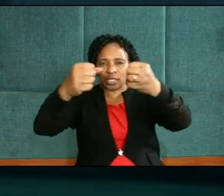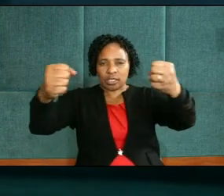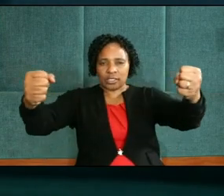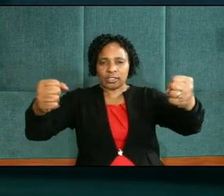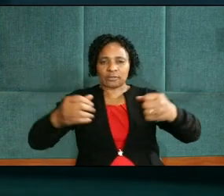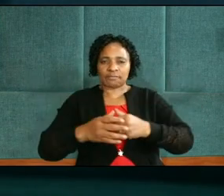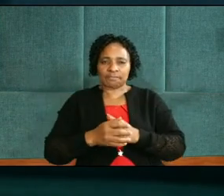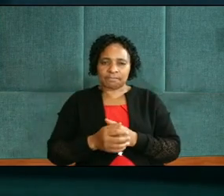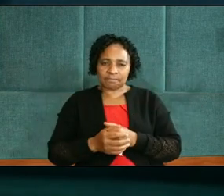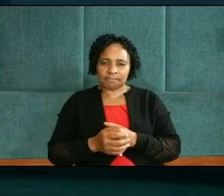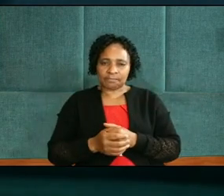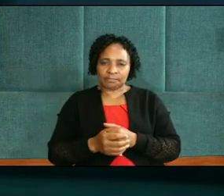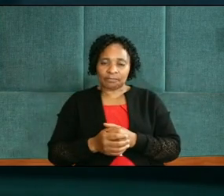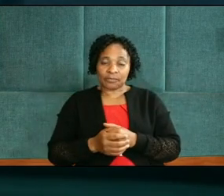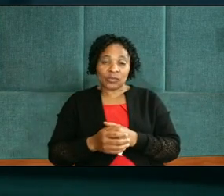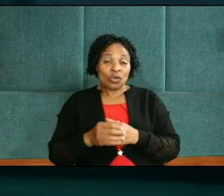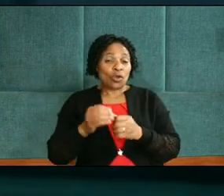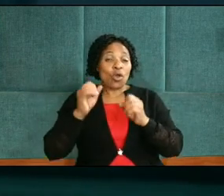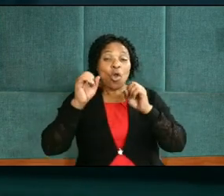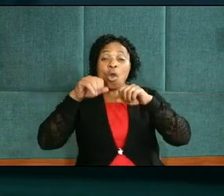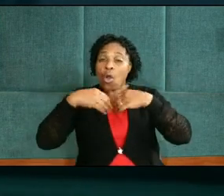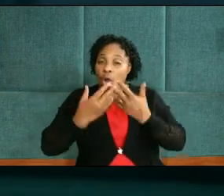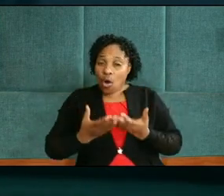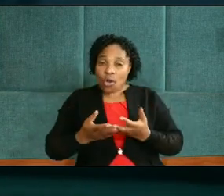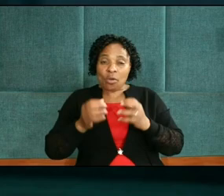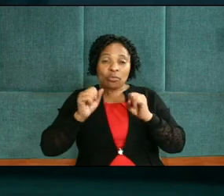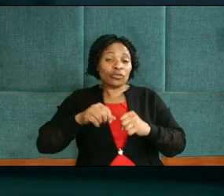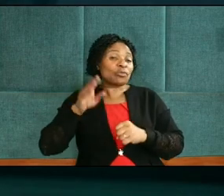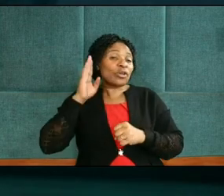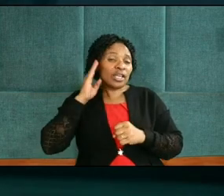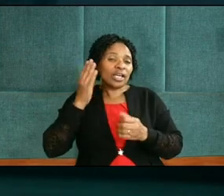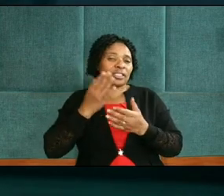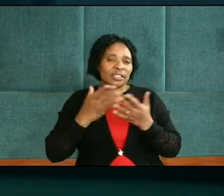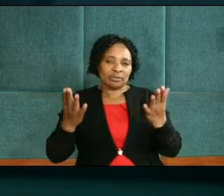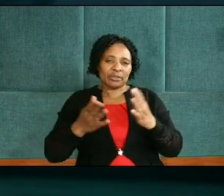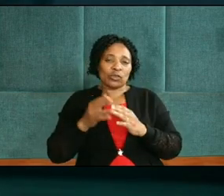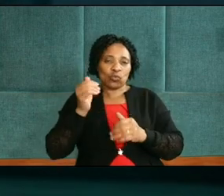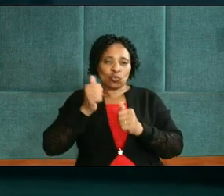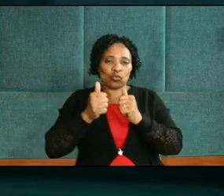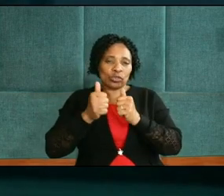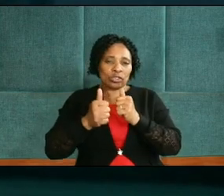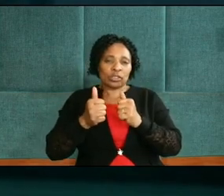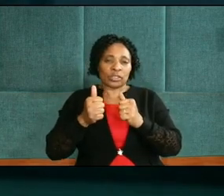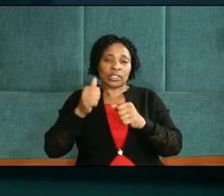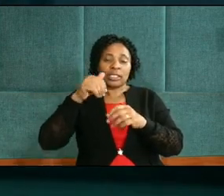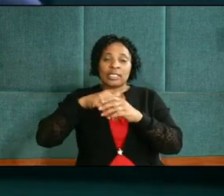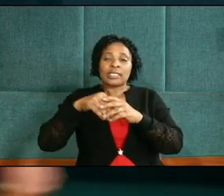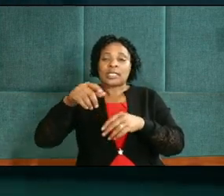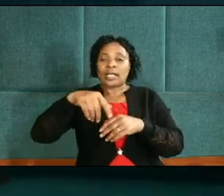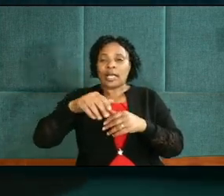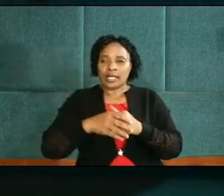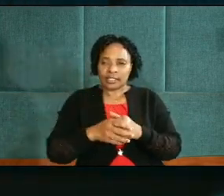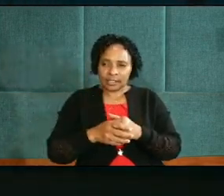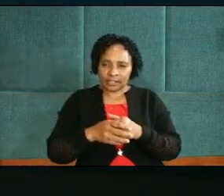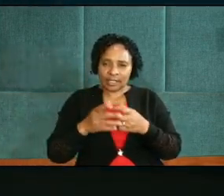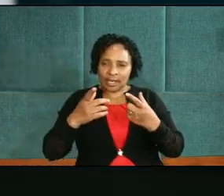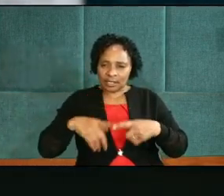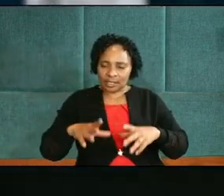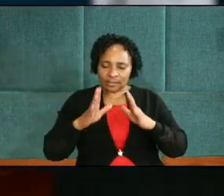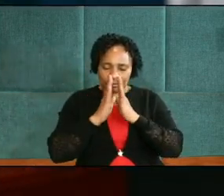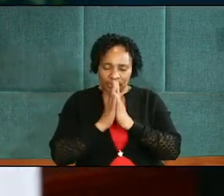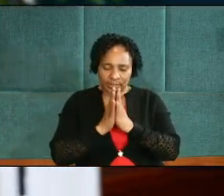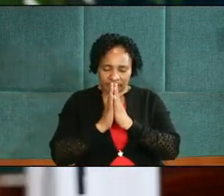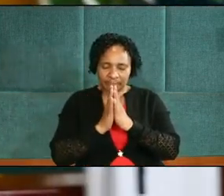Or will there be something that hinders us? Bow your heads with me as we